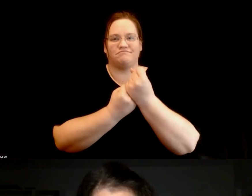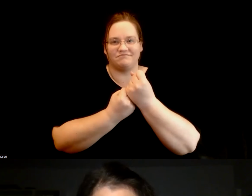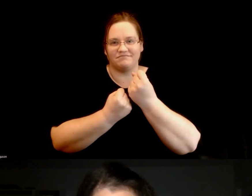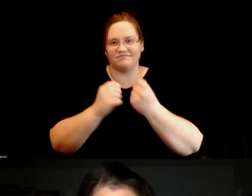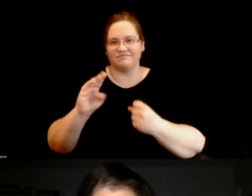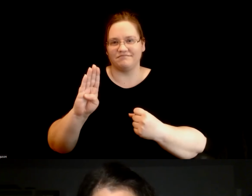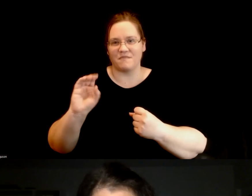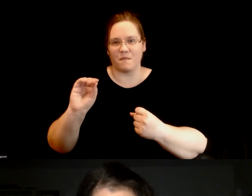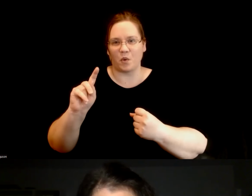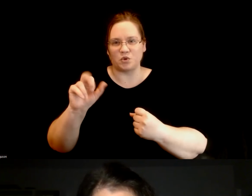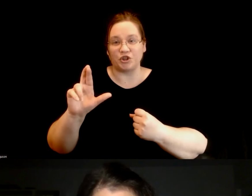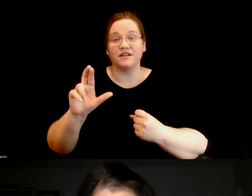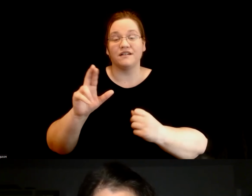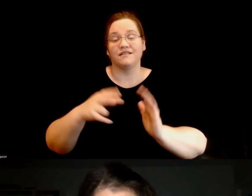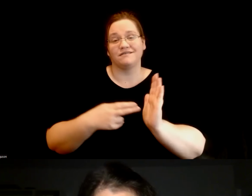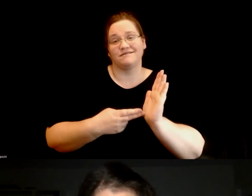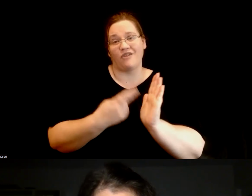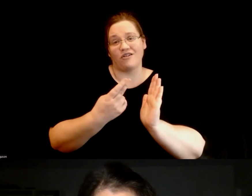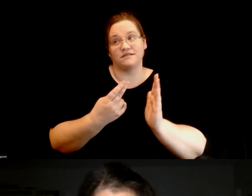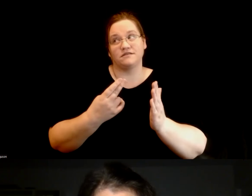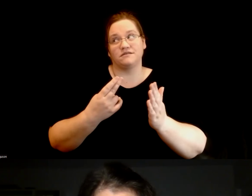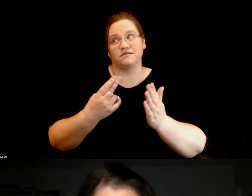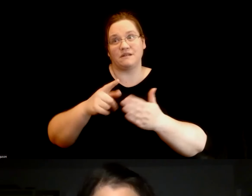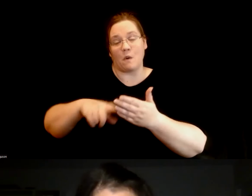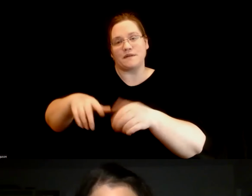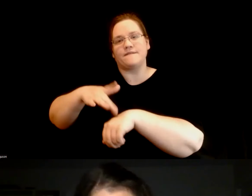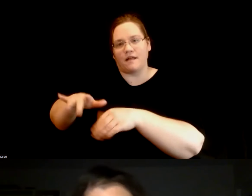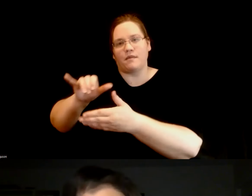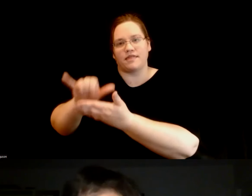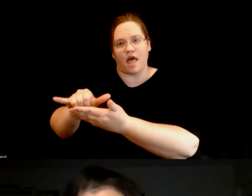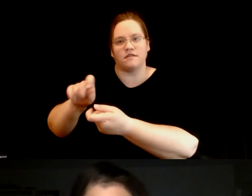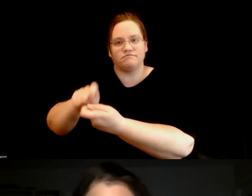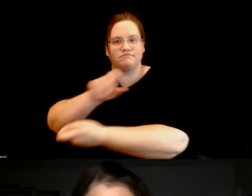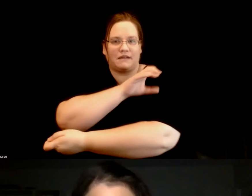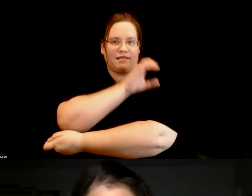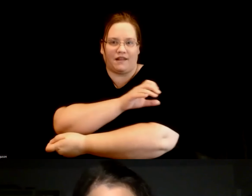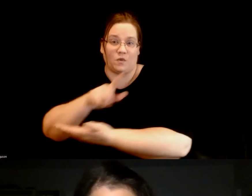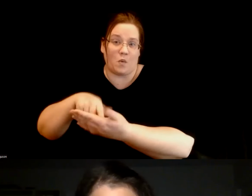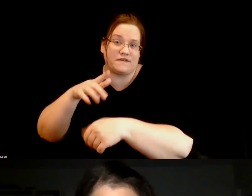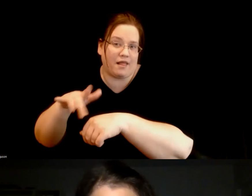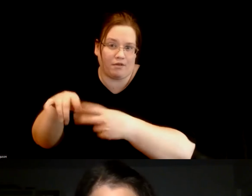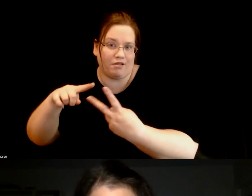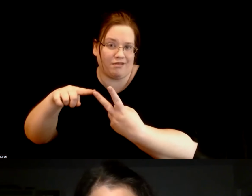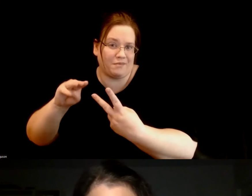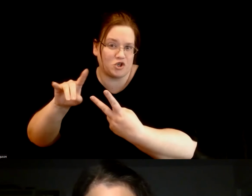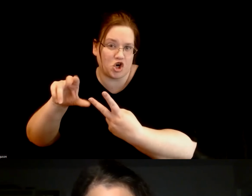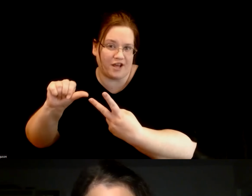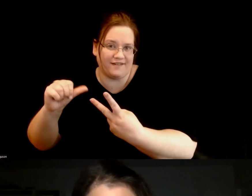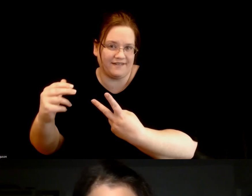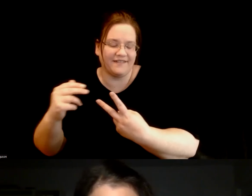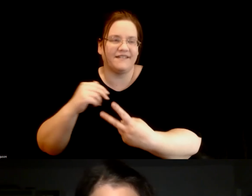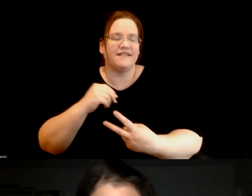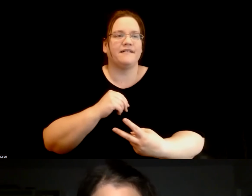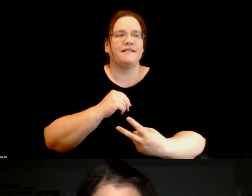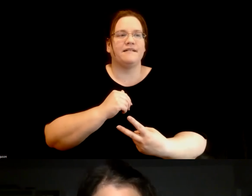that and honestly, actually, that was what was available at the walk-in clinic that day. But I